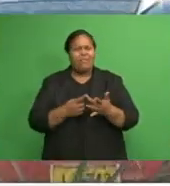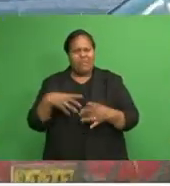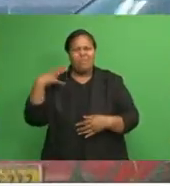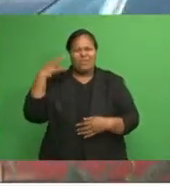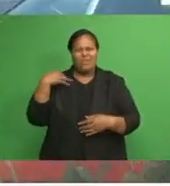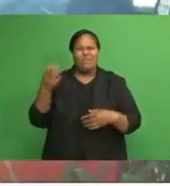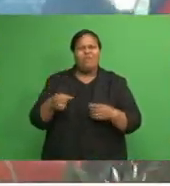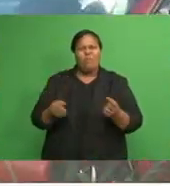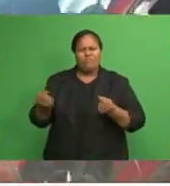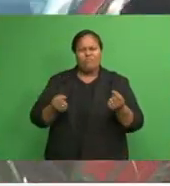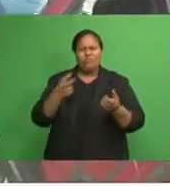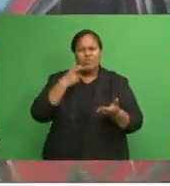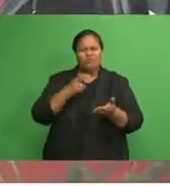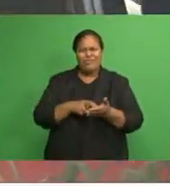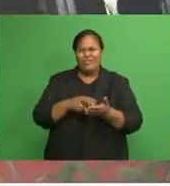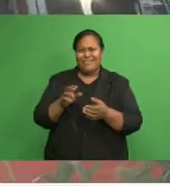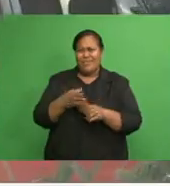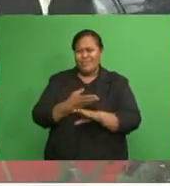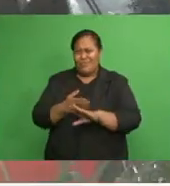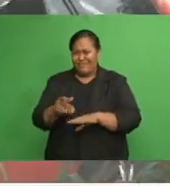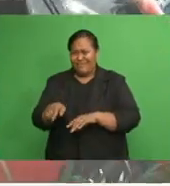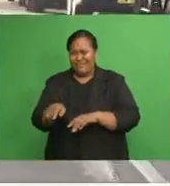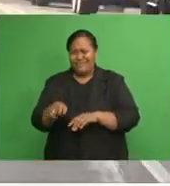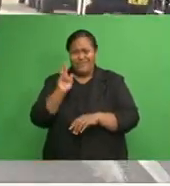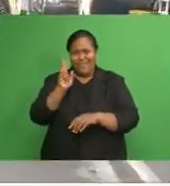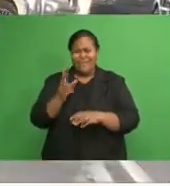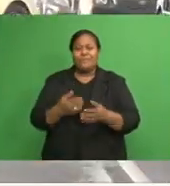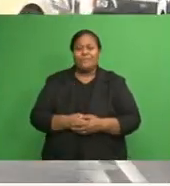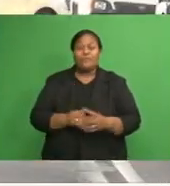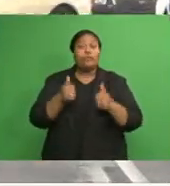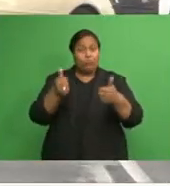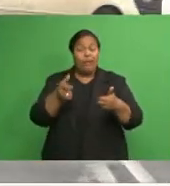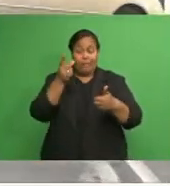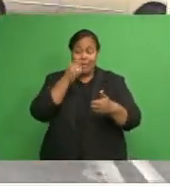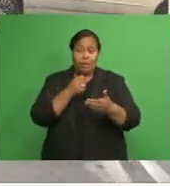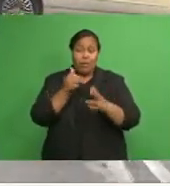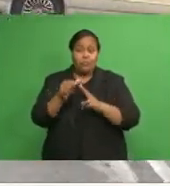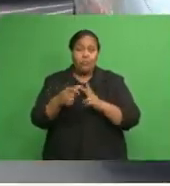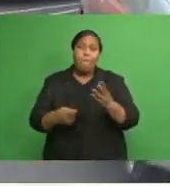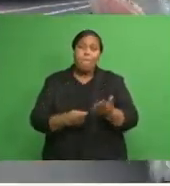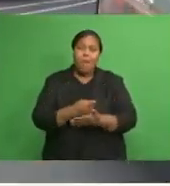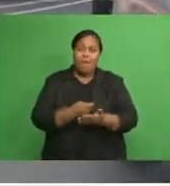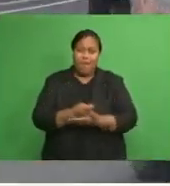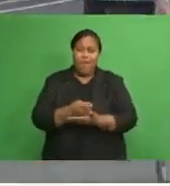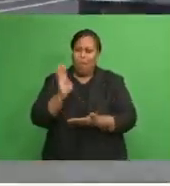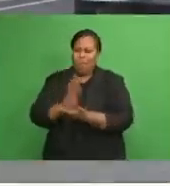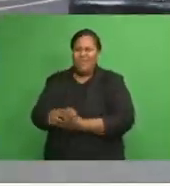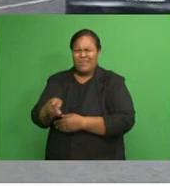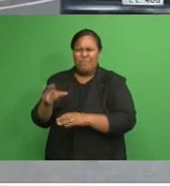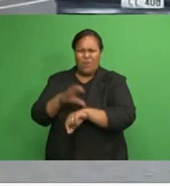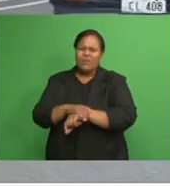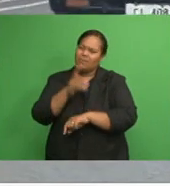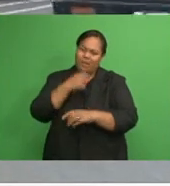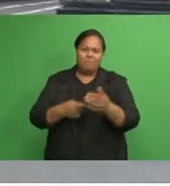vehicle registration renewal. Simpson says drivers can also pay their traffic infringement notices without the need to travel to